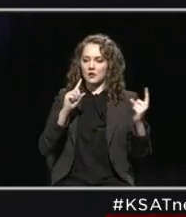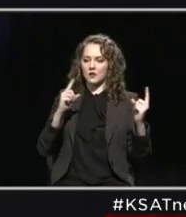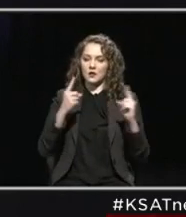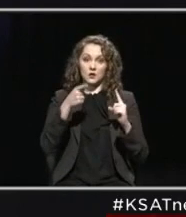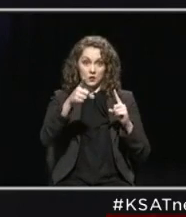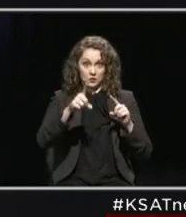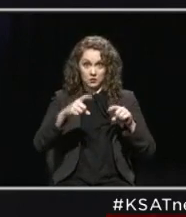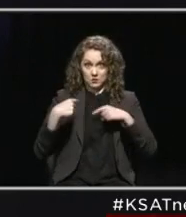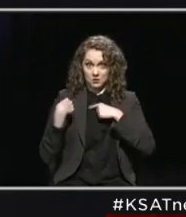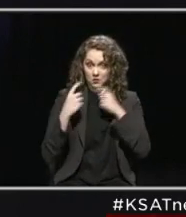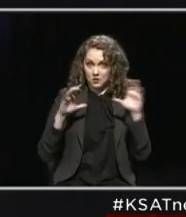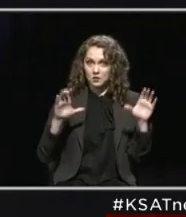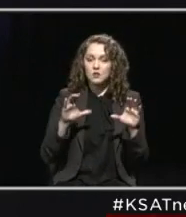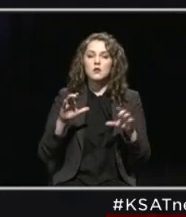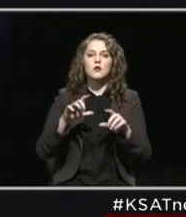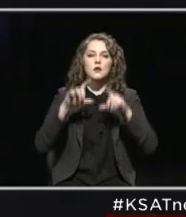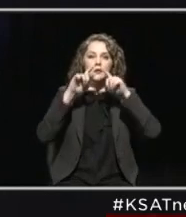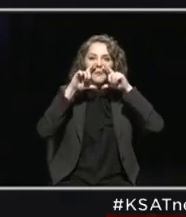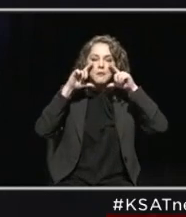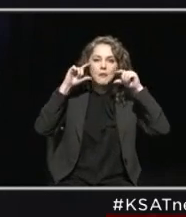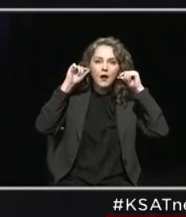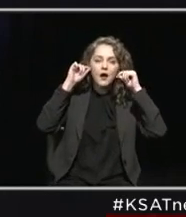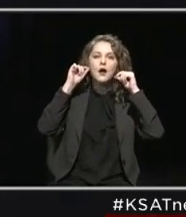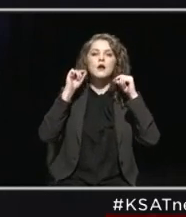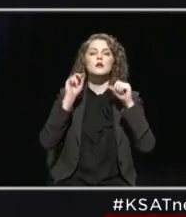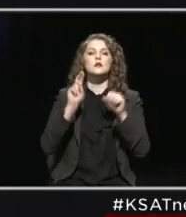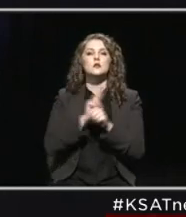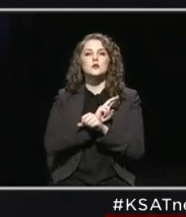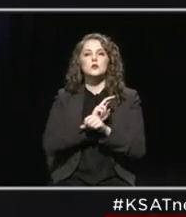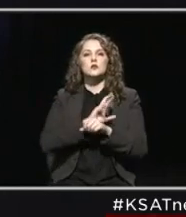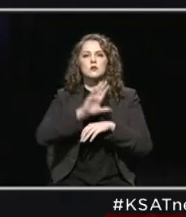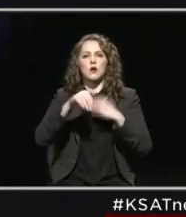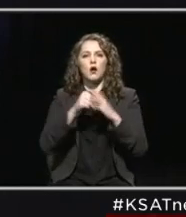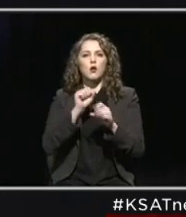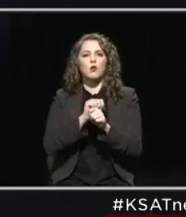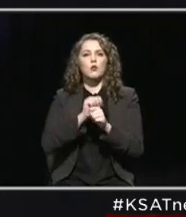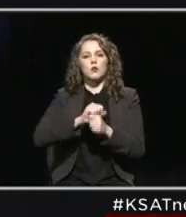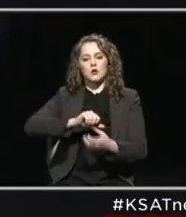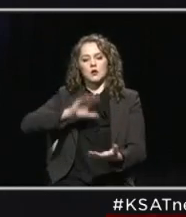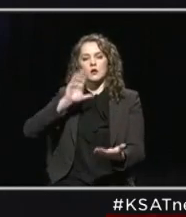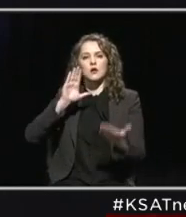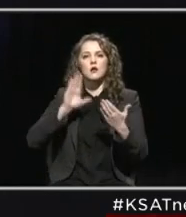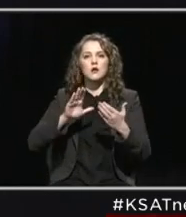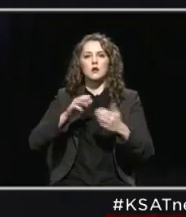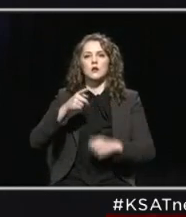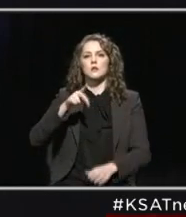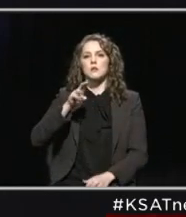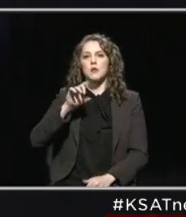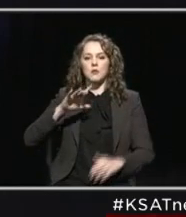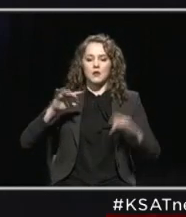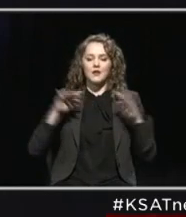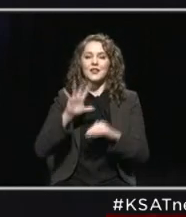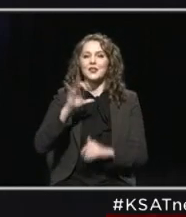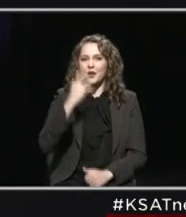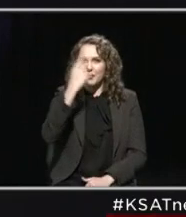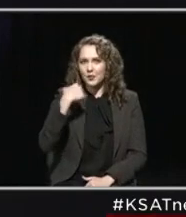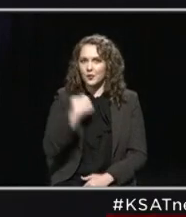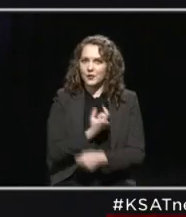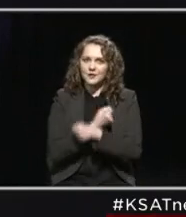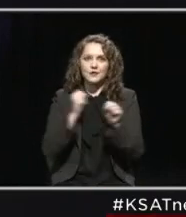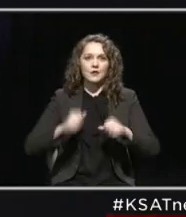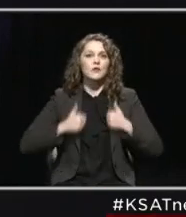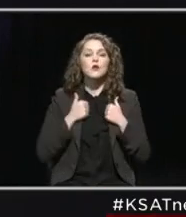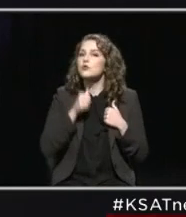you've been practicing, the wearing of masks, the work that we're doing to limit public gatherings is why we have been able to save lives. Don't